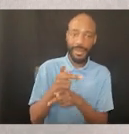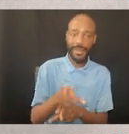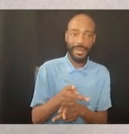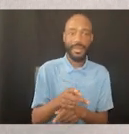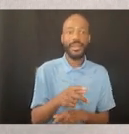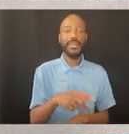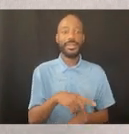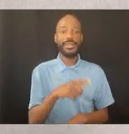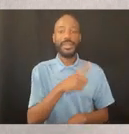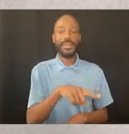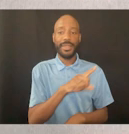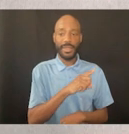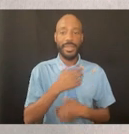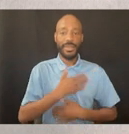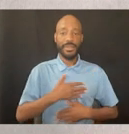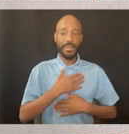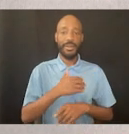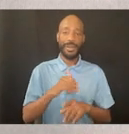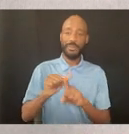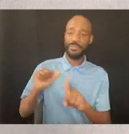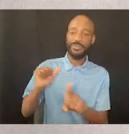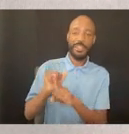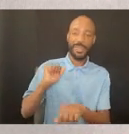prank-based storytelling practice.